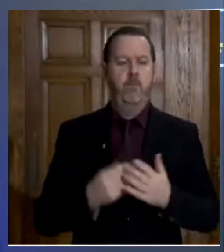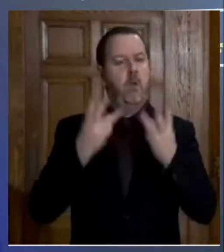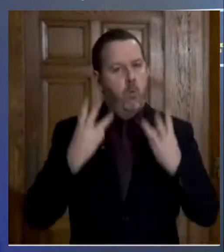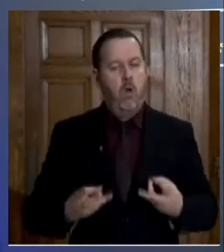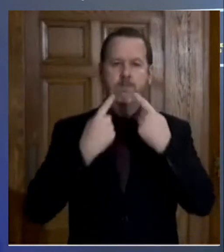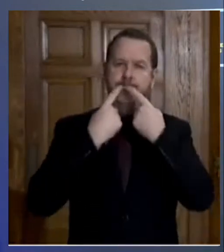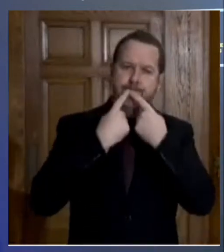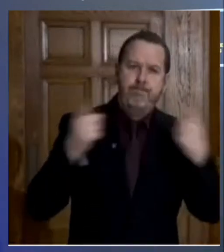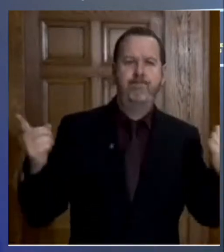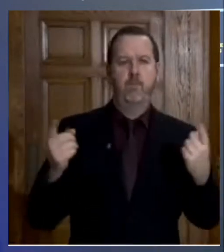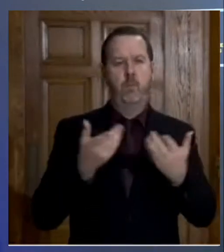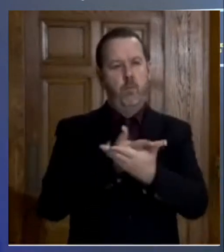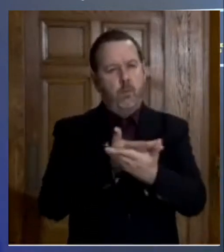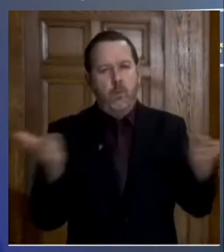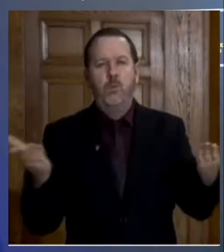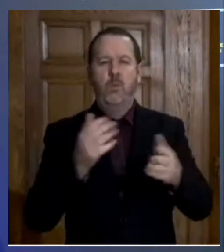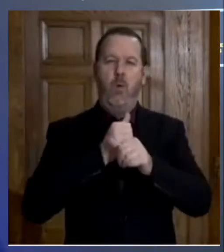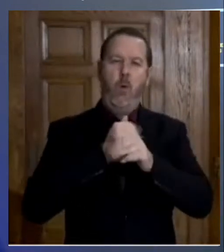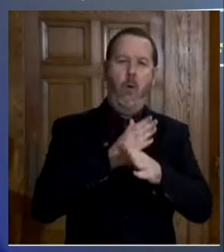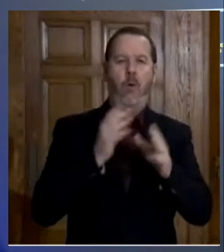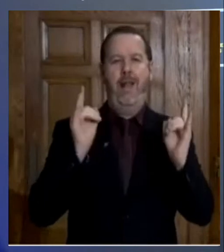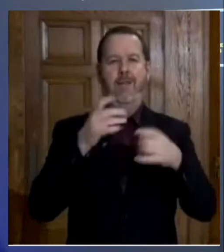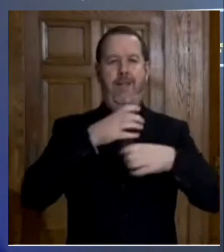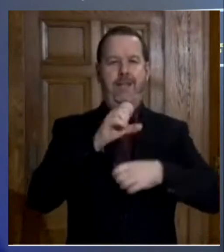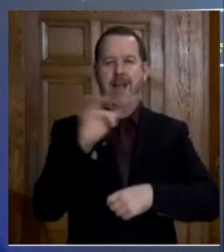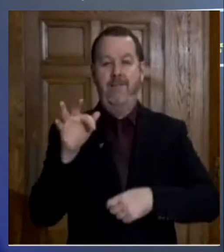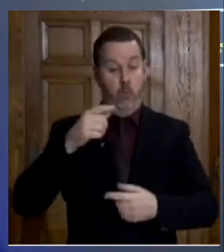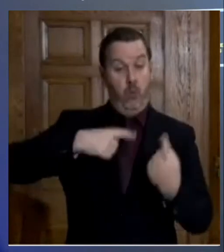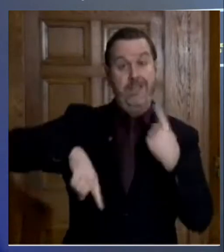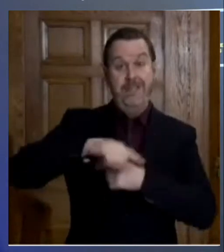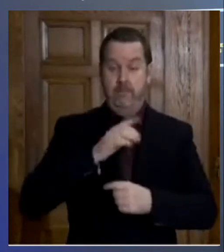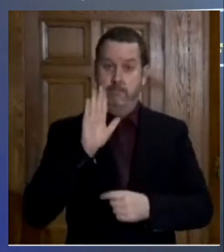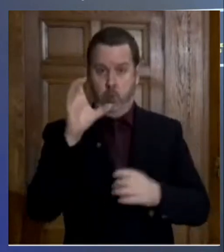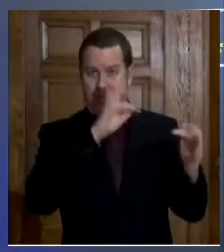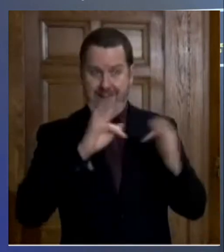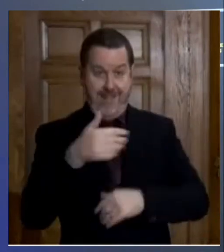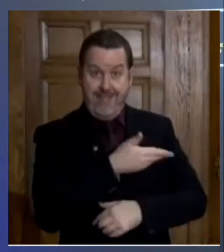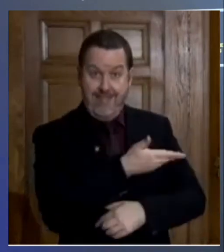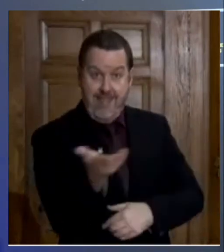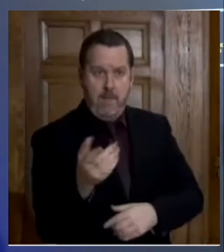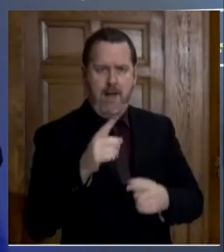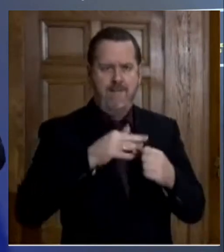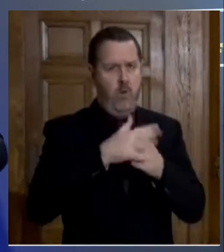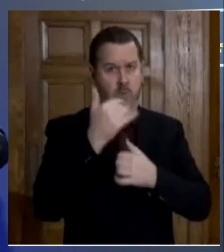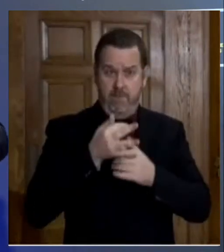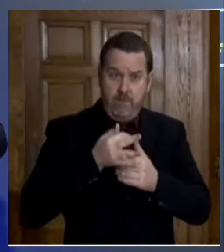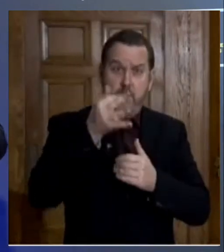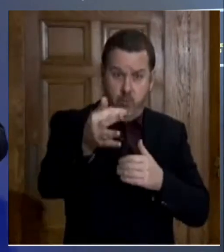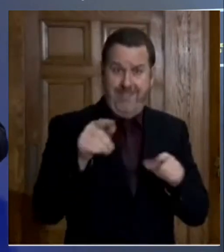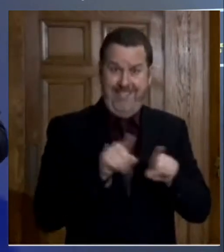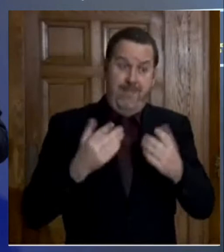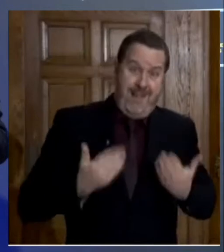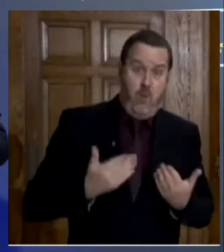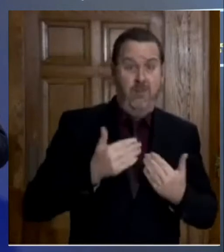to all our staff, we need to look after them, not just now, but for the years to come. And we as a society